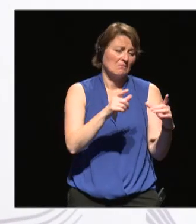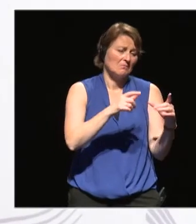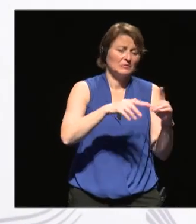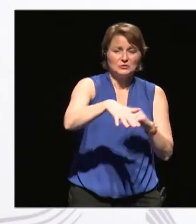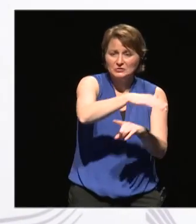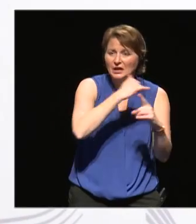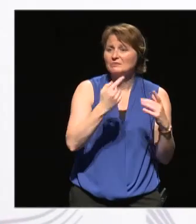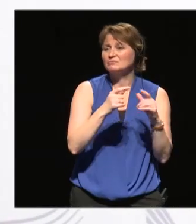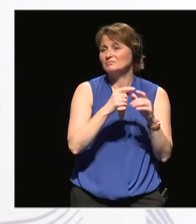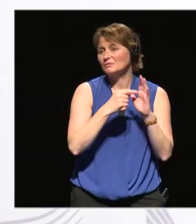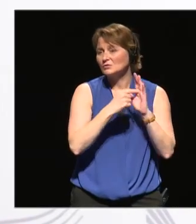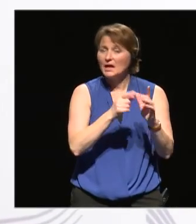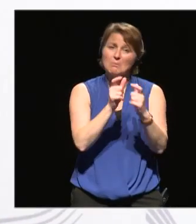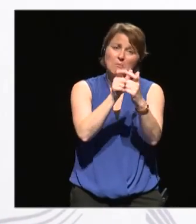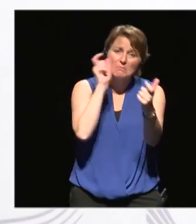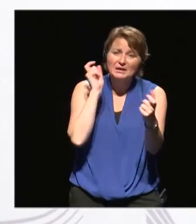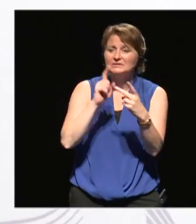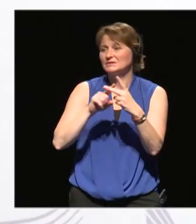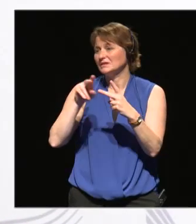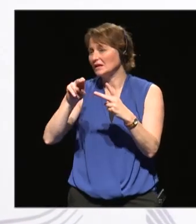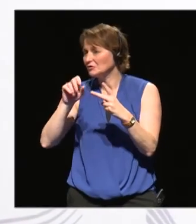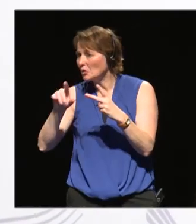in NGOs. So my question is,